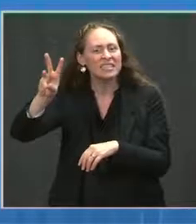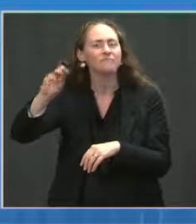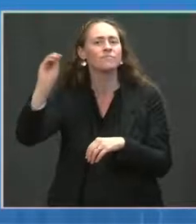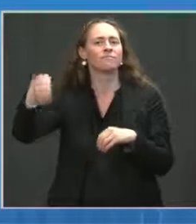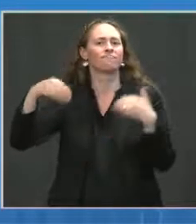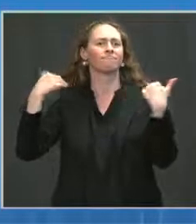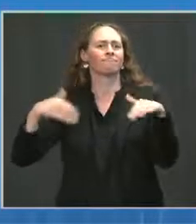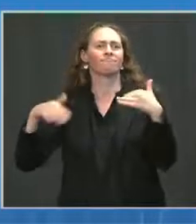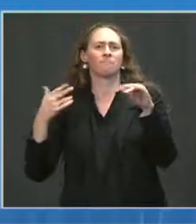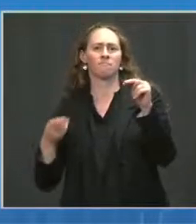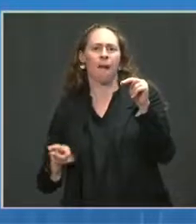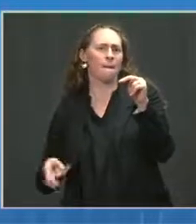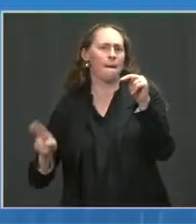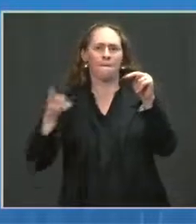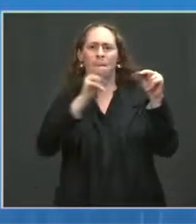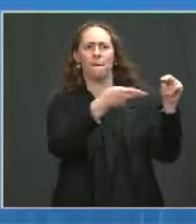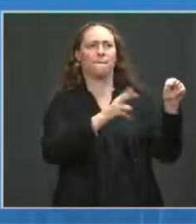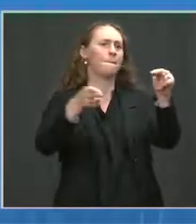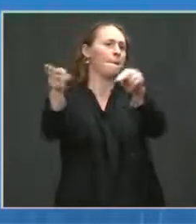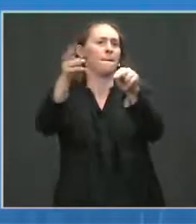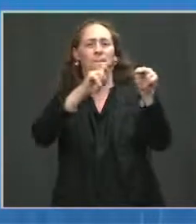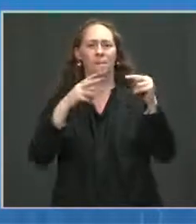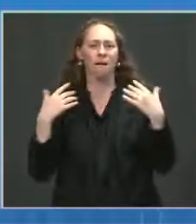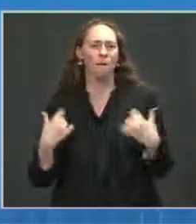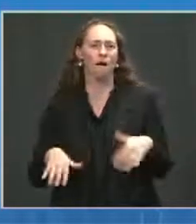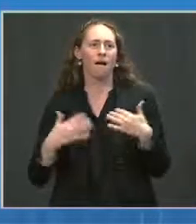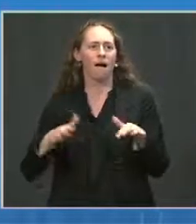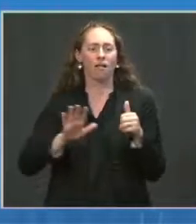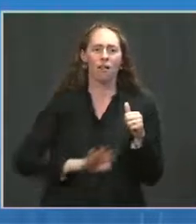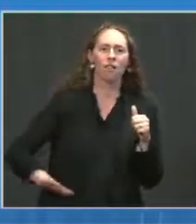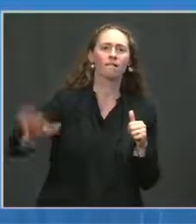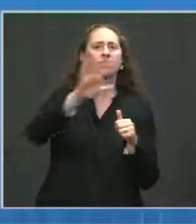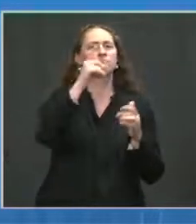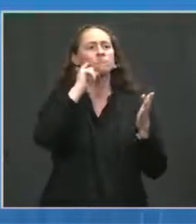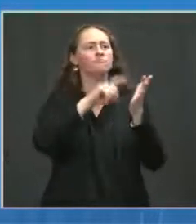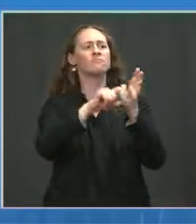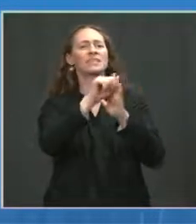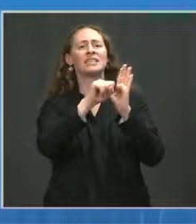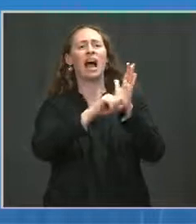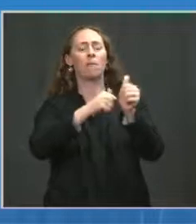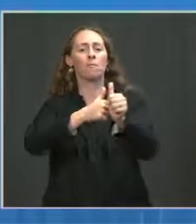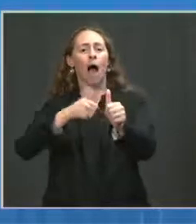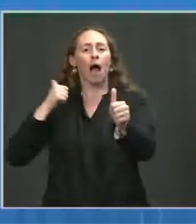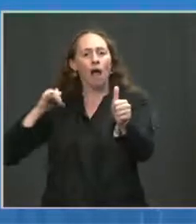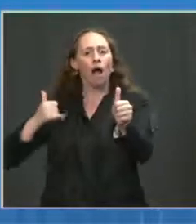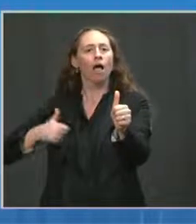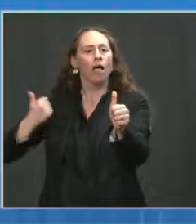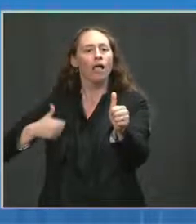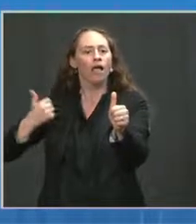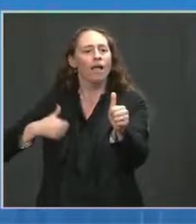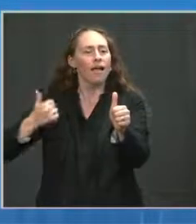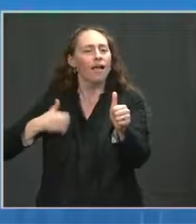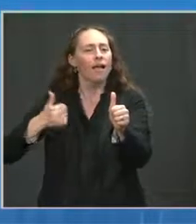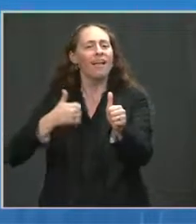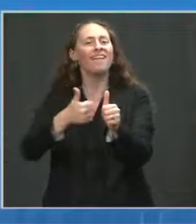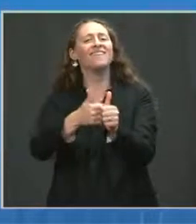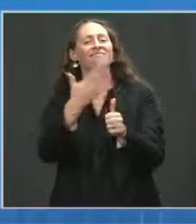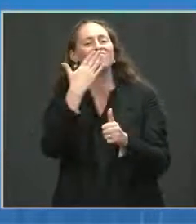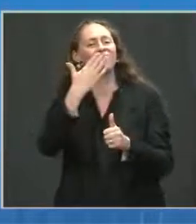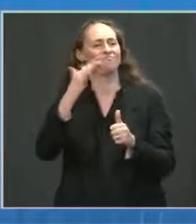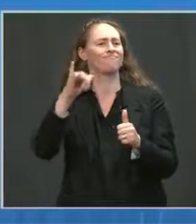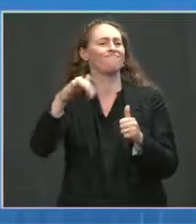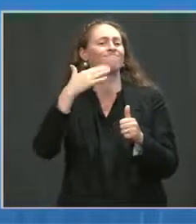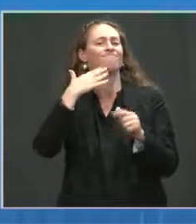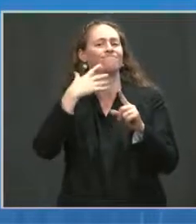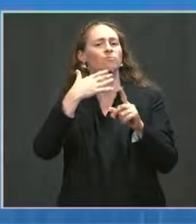This increase in vaccination rates in states that have been lagging is a positive trend. Americans are seeing the risk